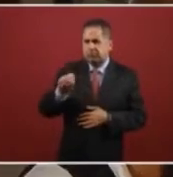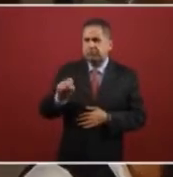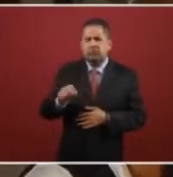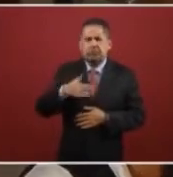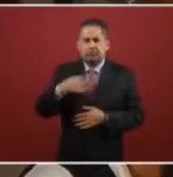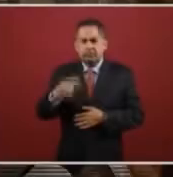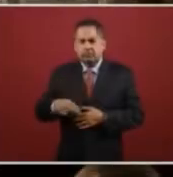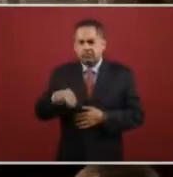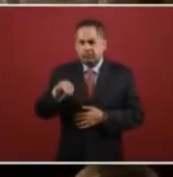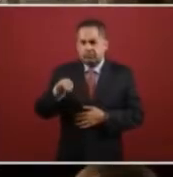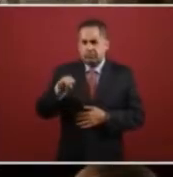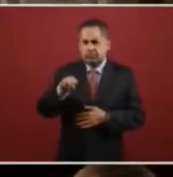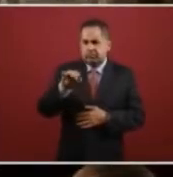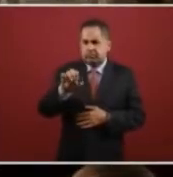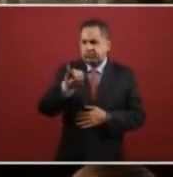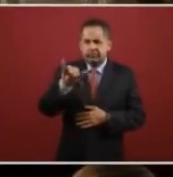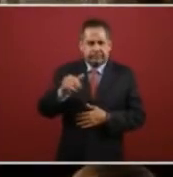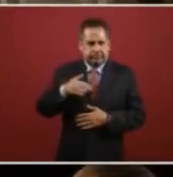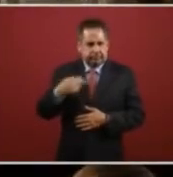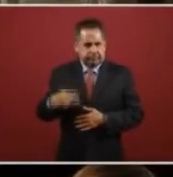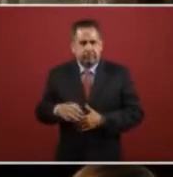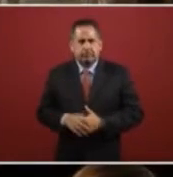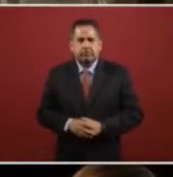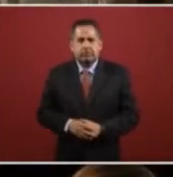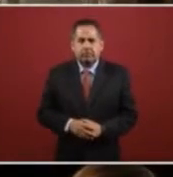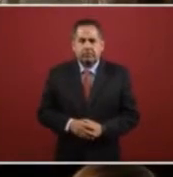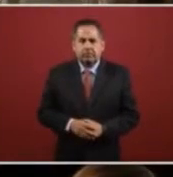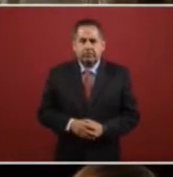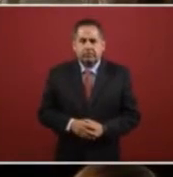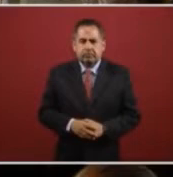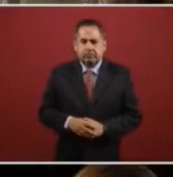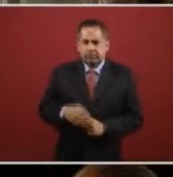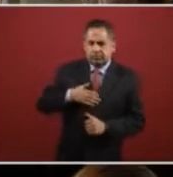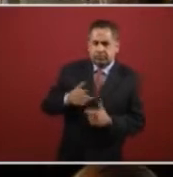I'm from Multimedia. Micha.